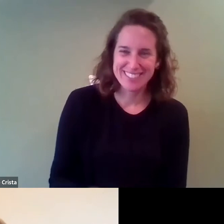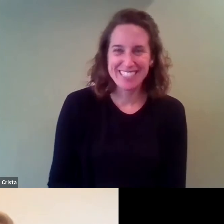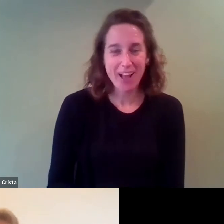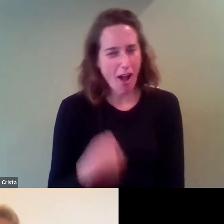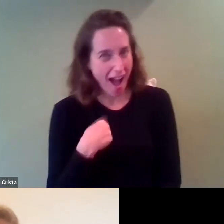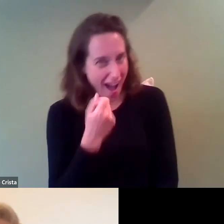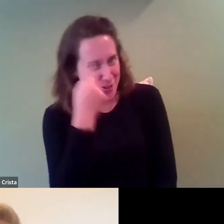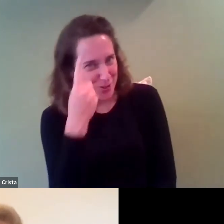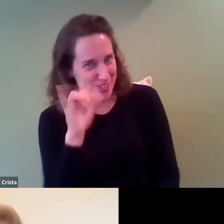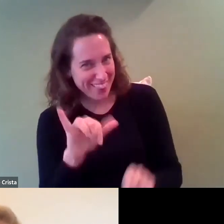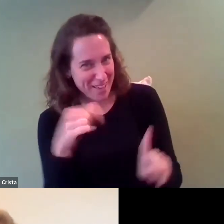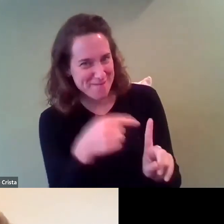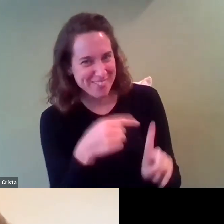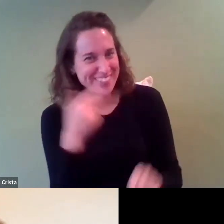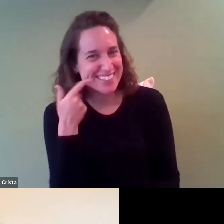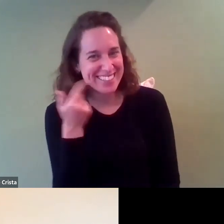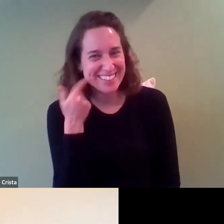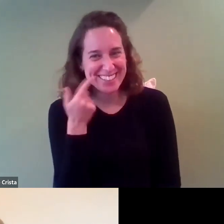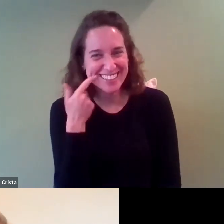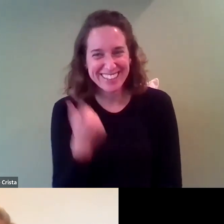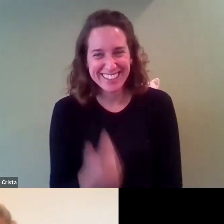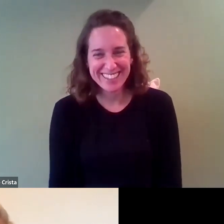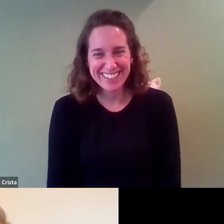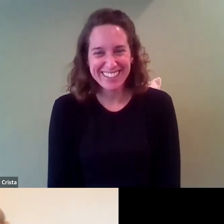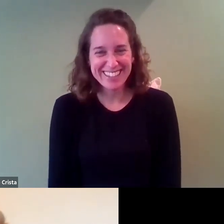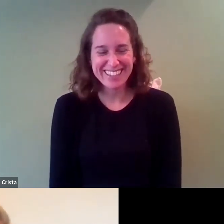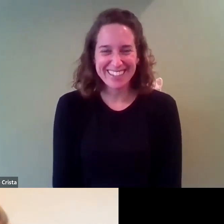that though. But I think,